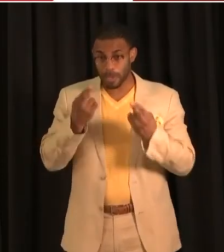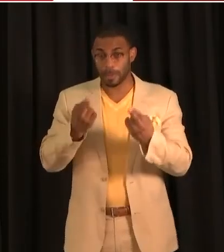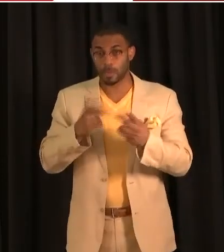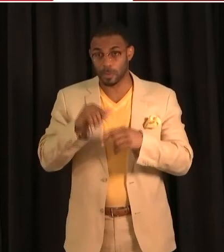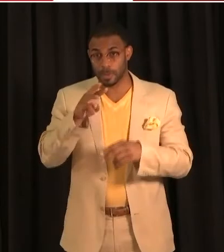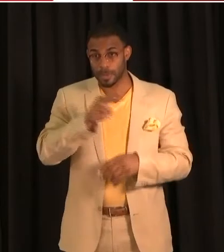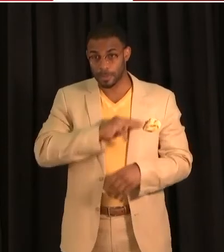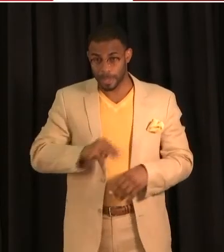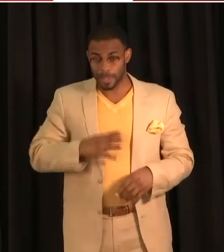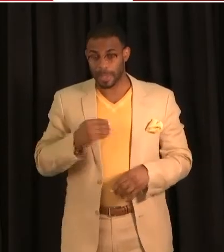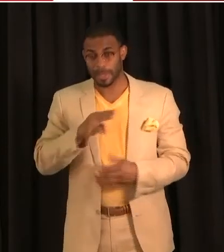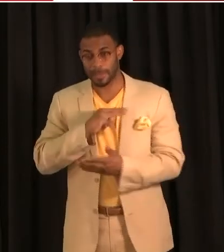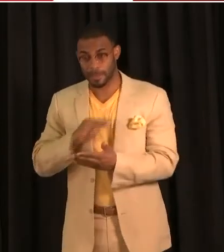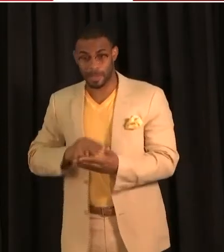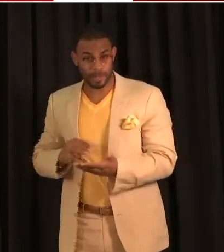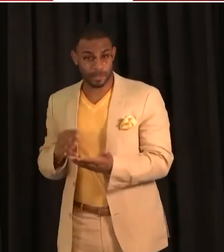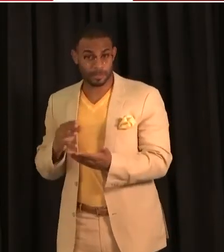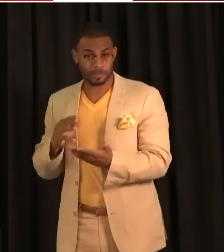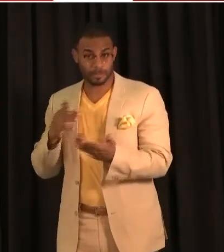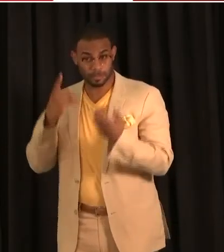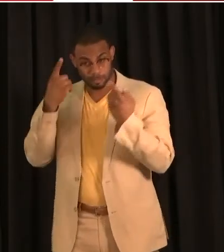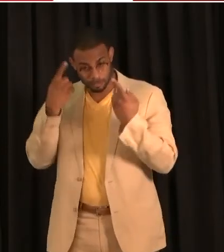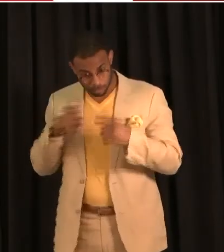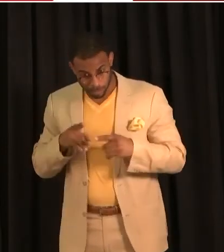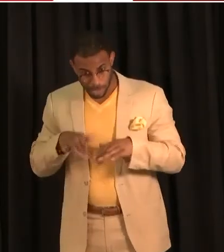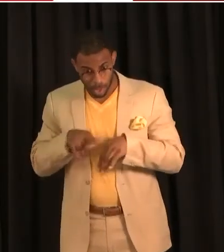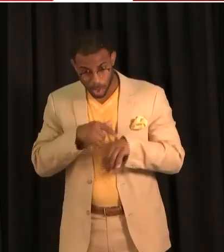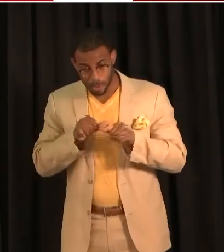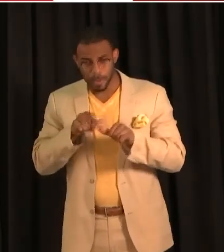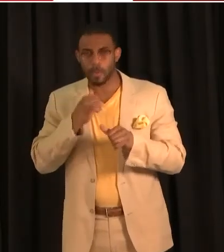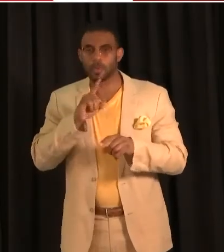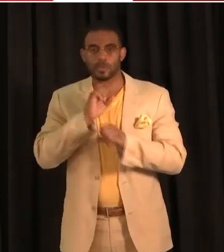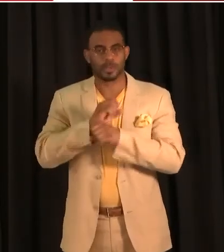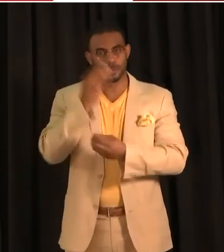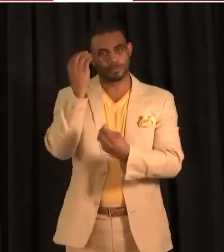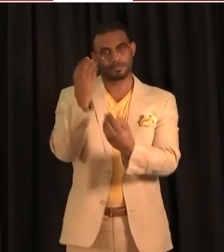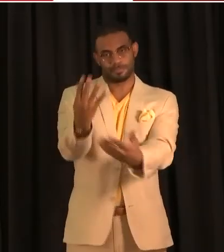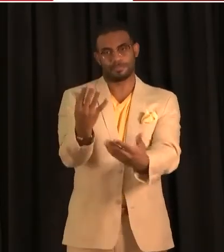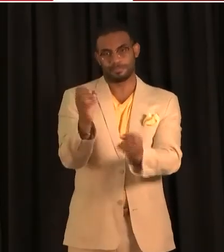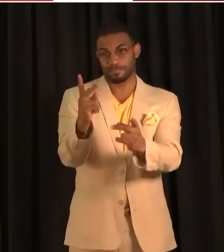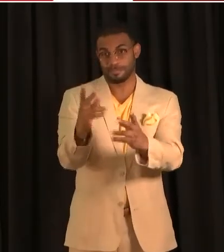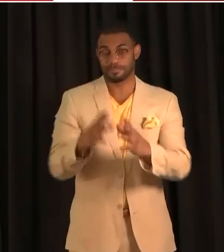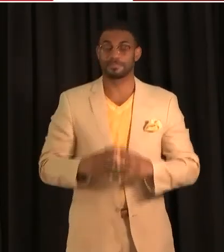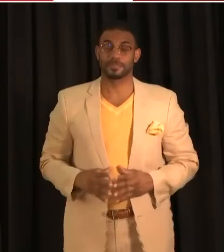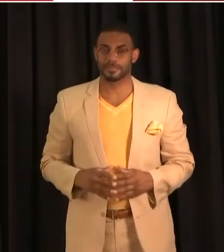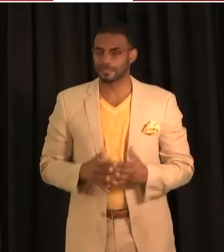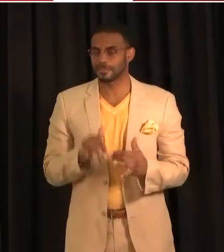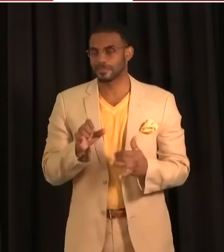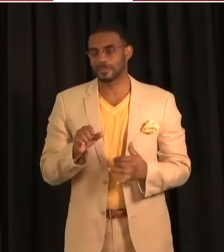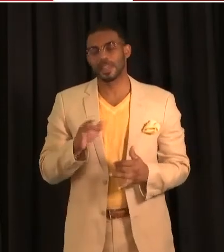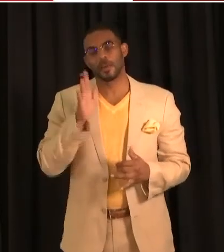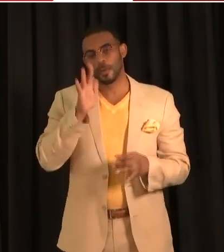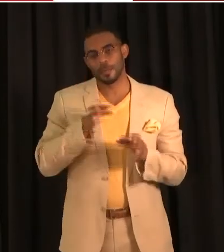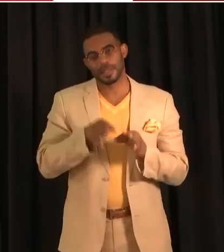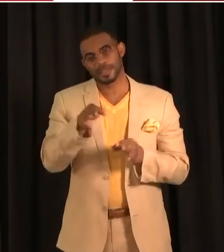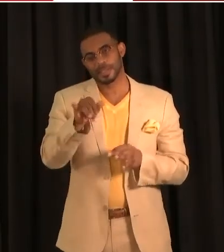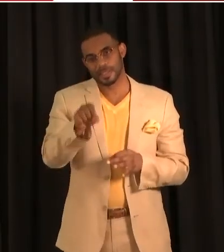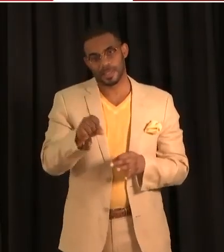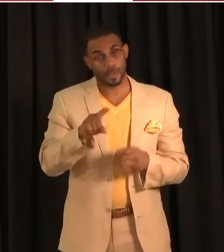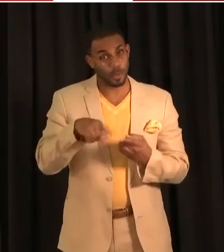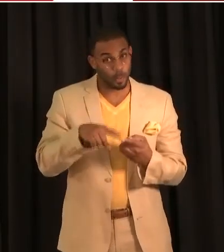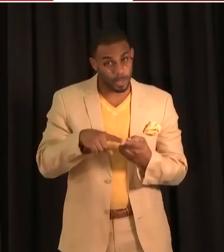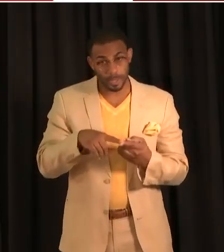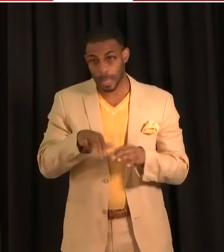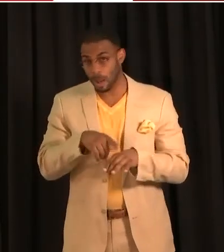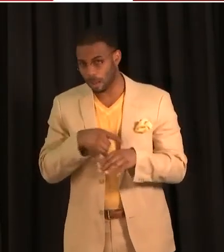make that recommendation to the mayor and the mayor decides how long it'll be, we will certainly let folks know. So yes, it will be extended.